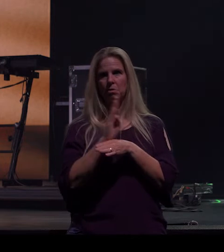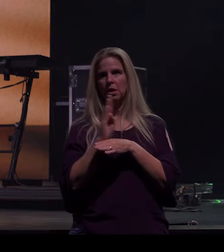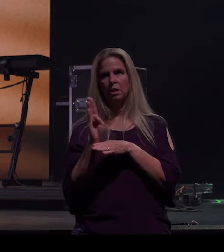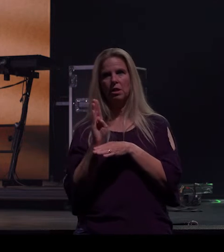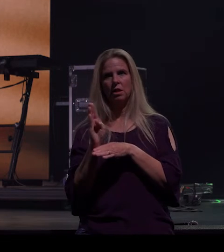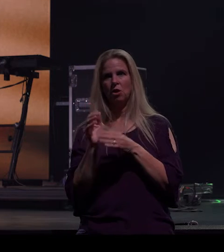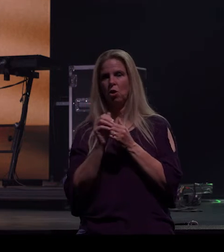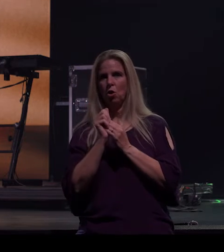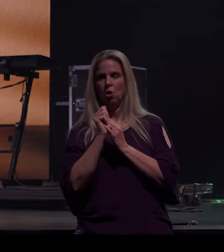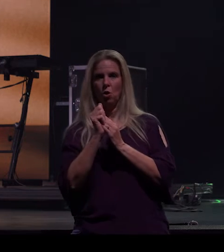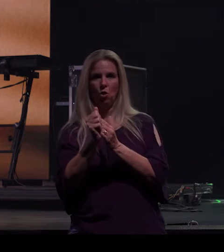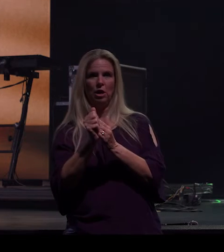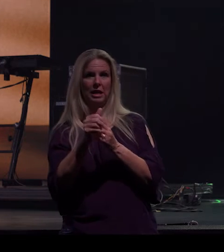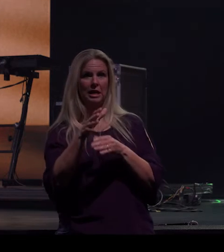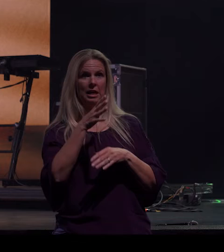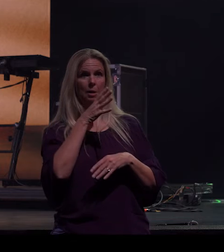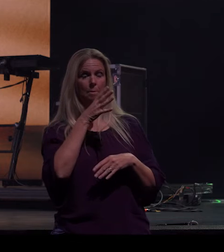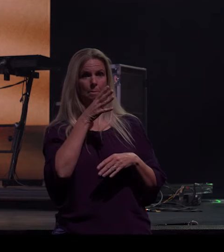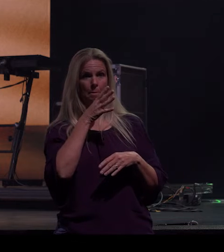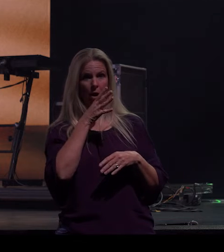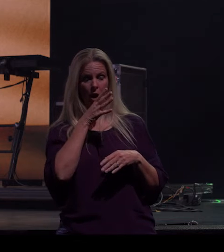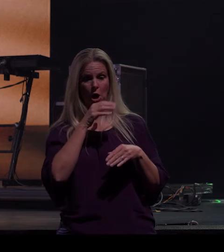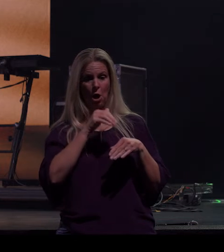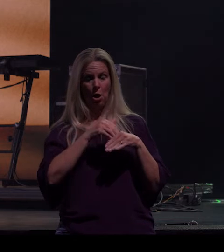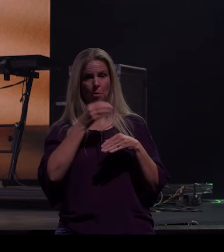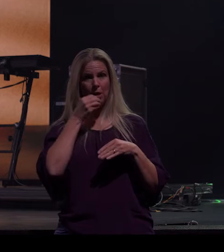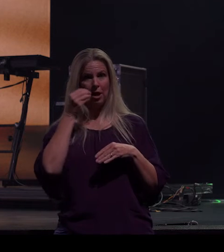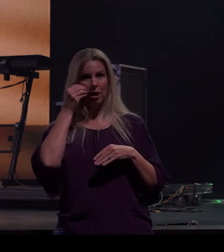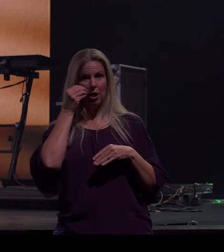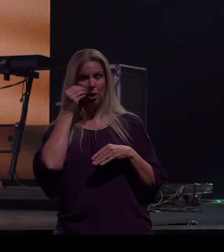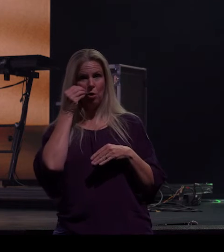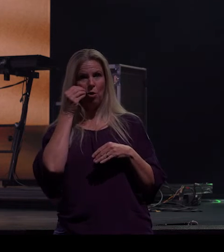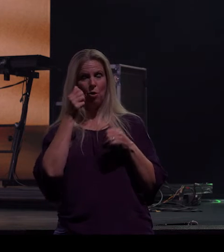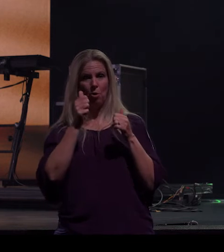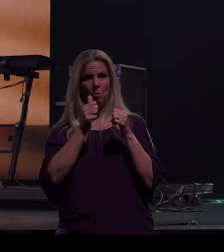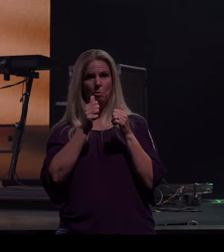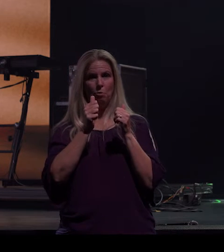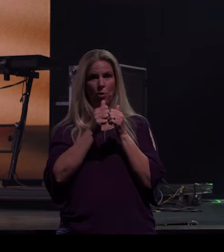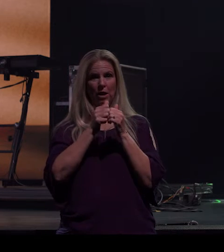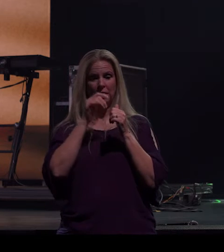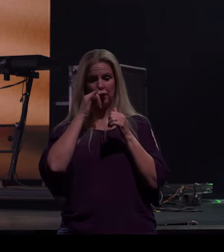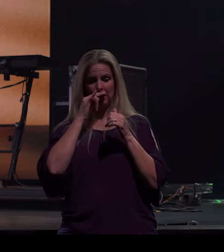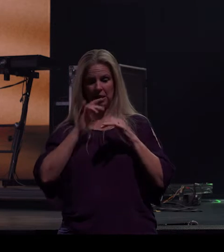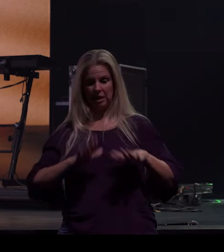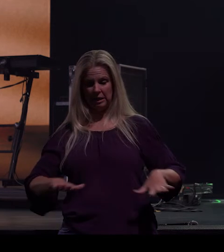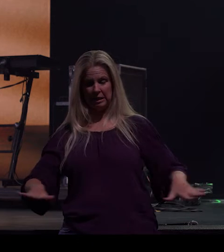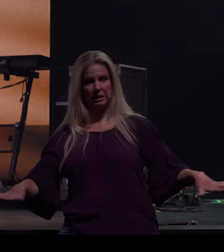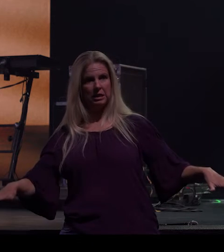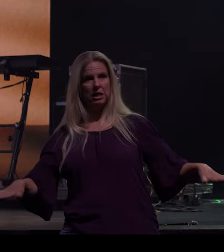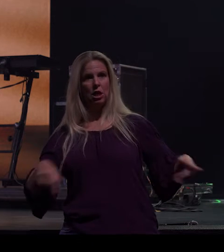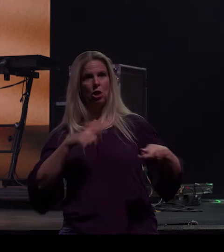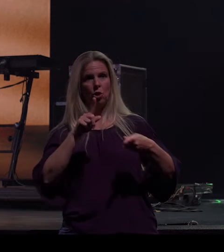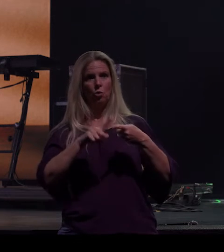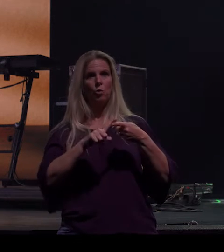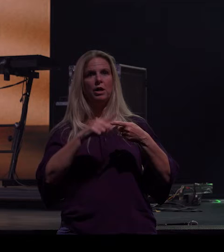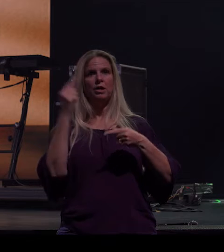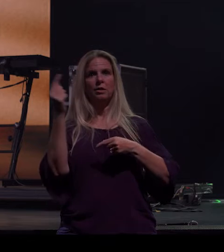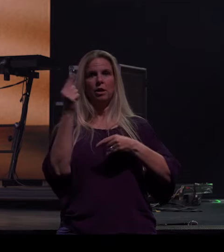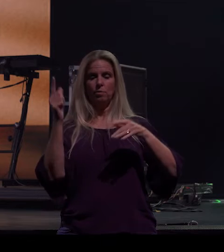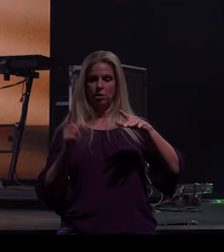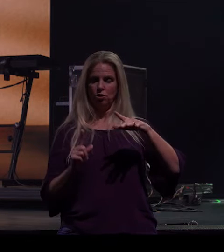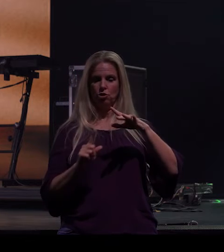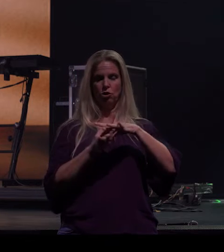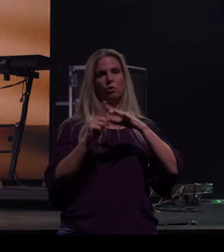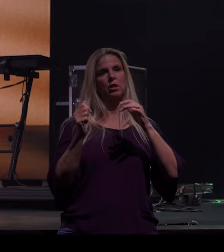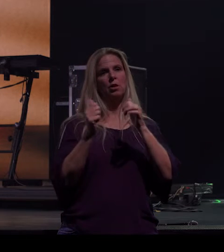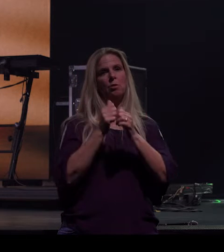you're leading as a mom at home with those little rascals running everywhere. When someone comes to you with a problem